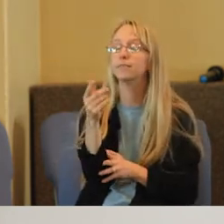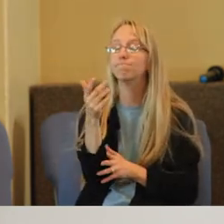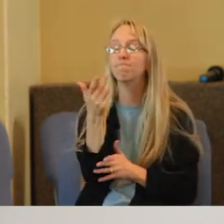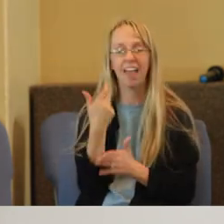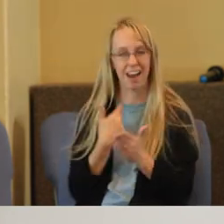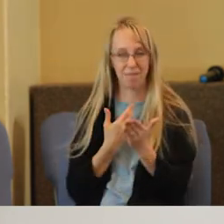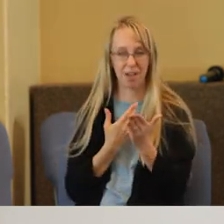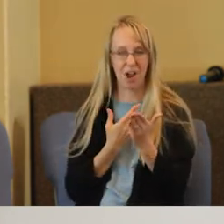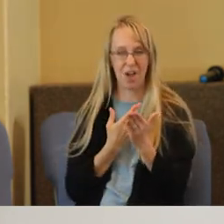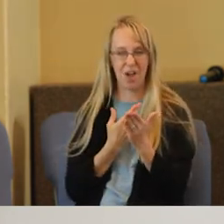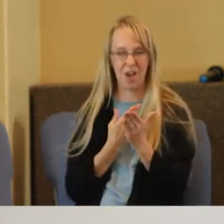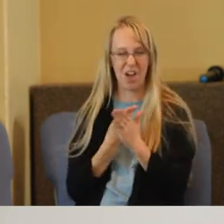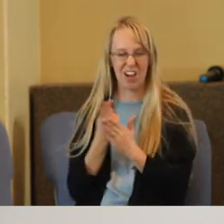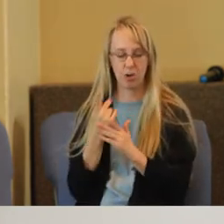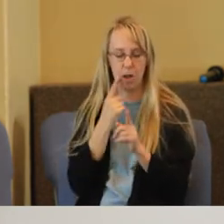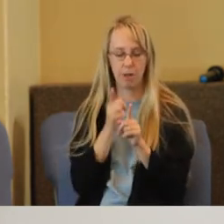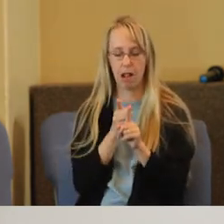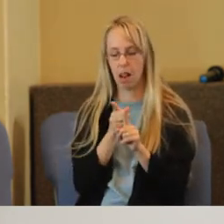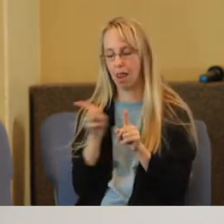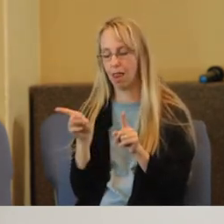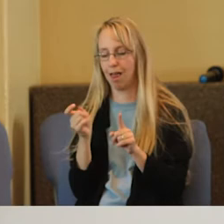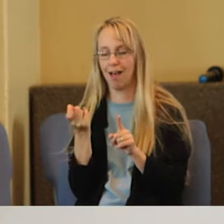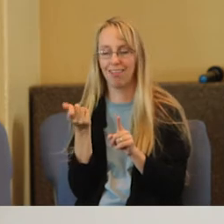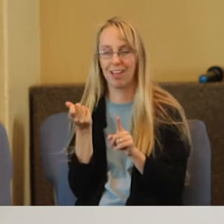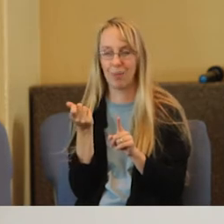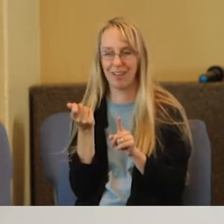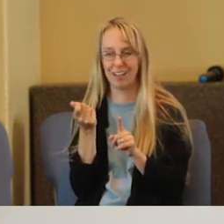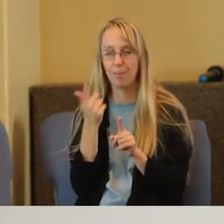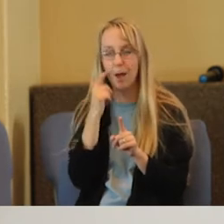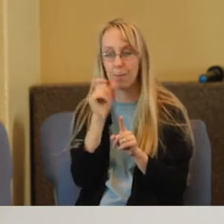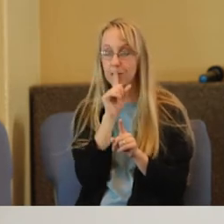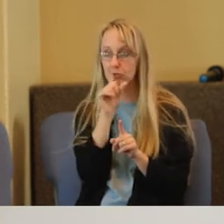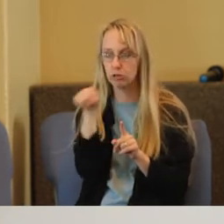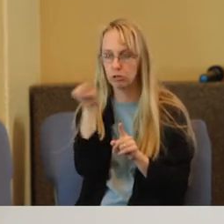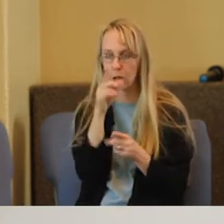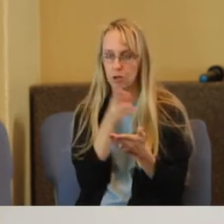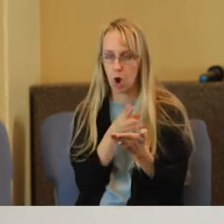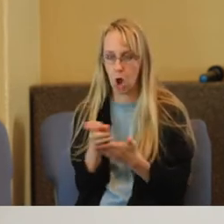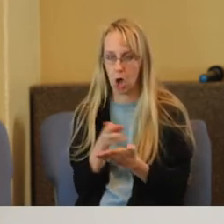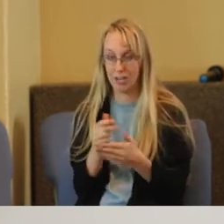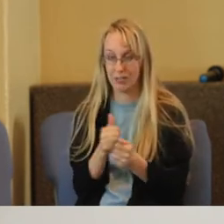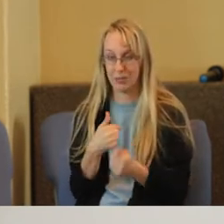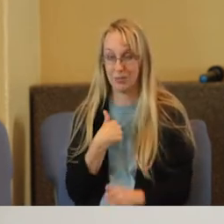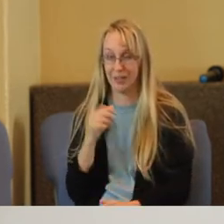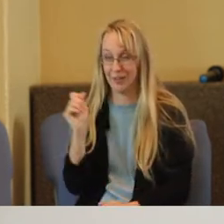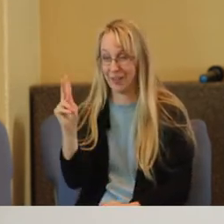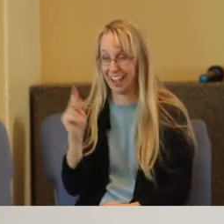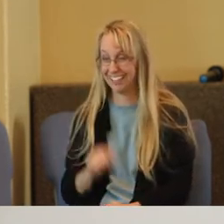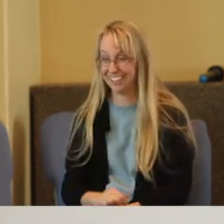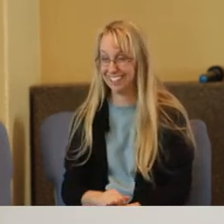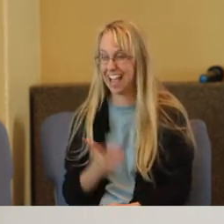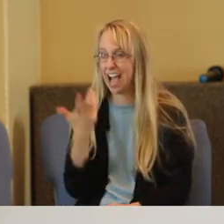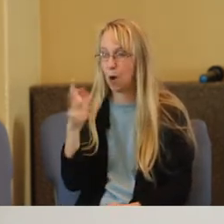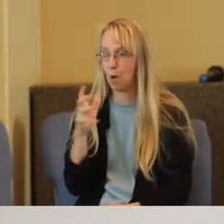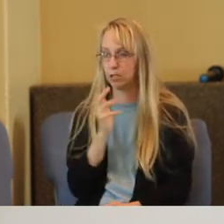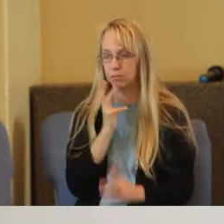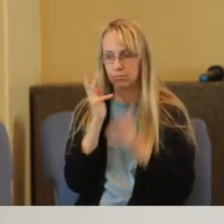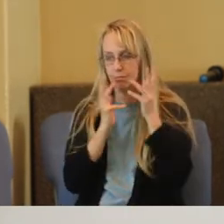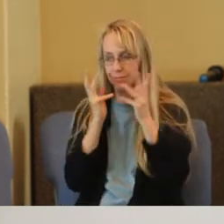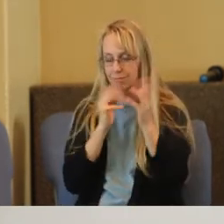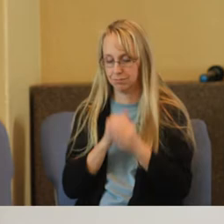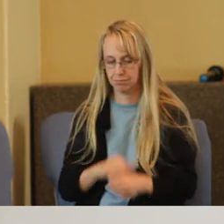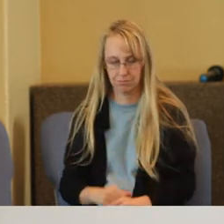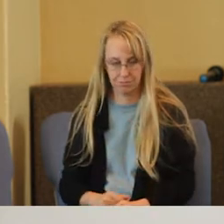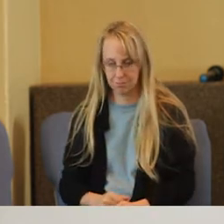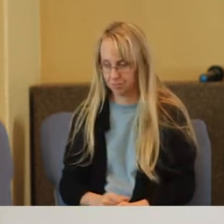I'm going to lead you astray slightly, because I want to make sure that everybody's being honest with me, okay? So I don't want anybody to be embarrassed,